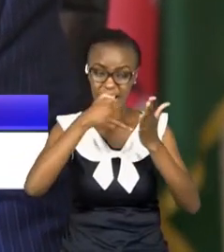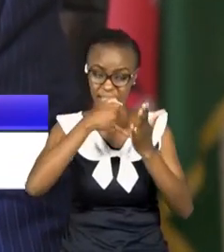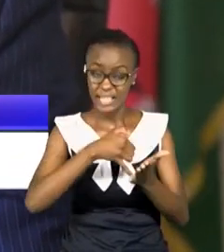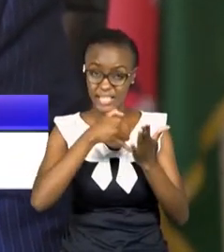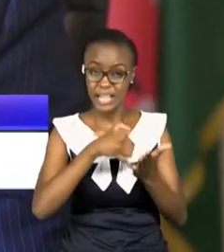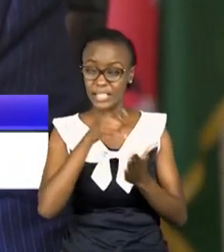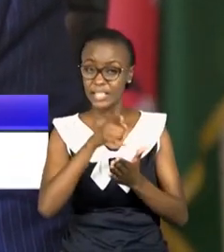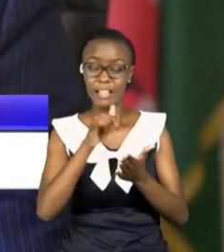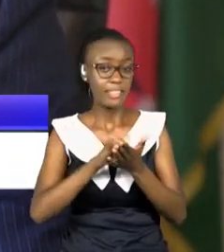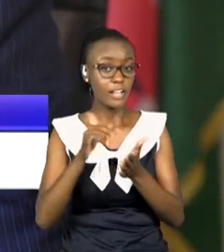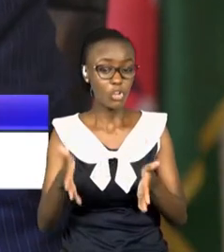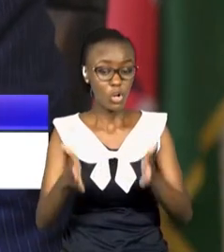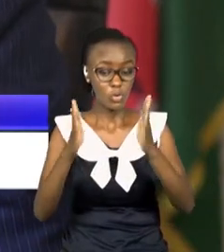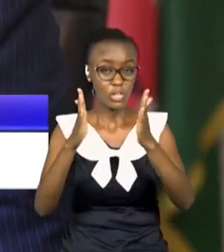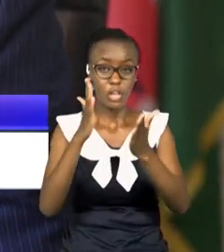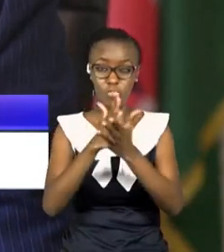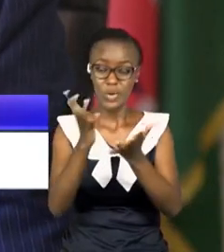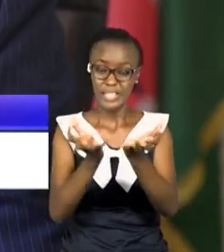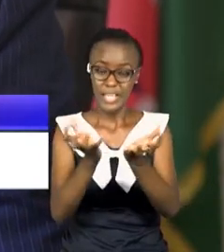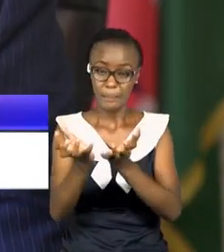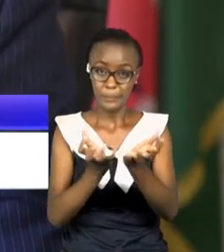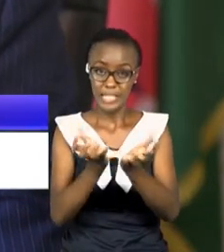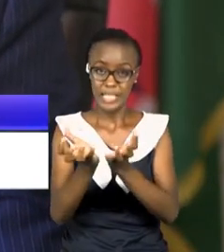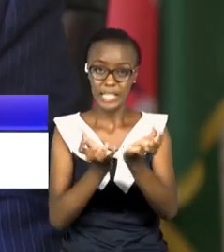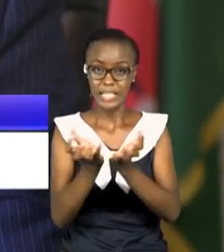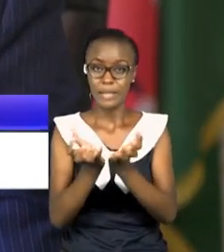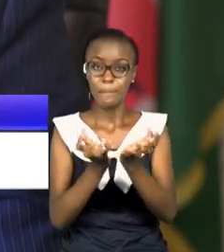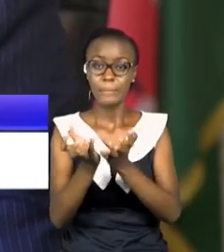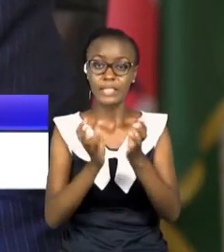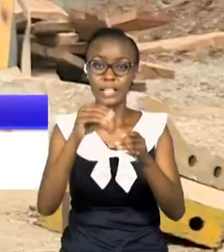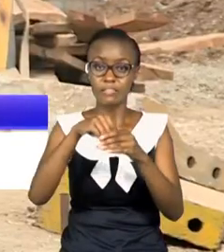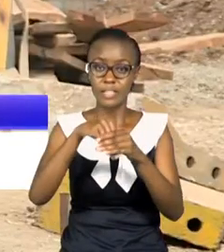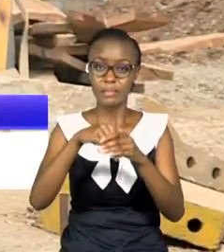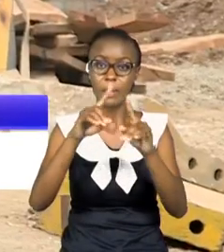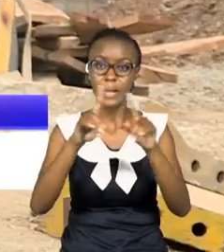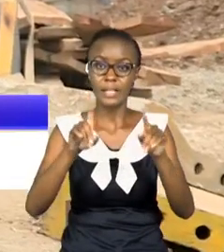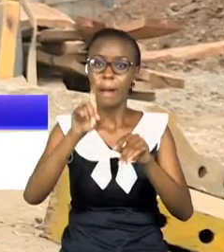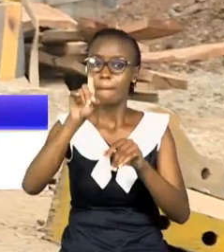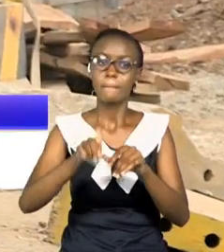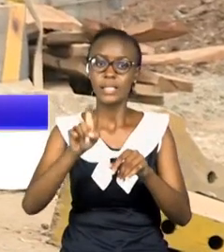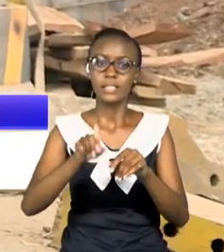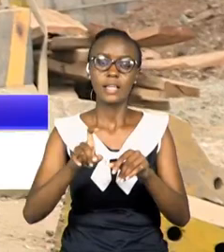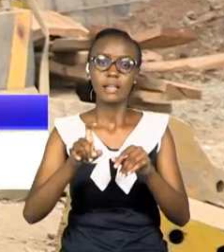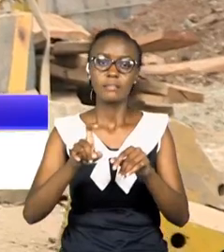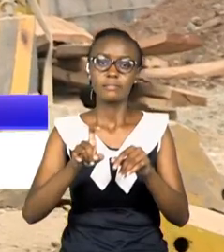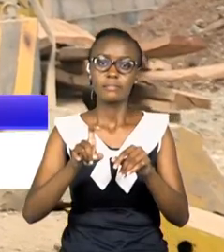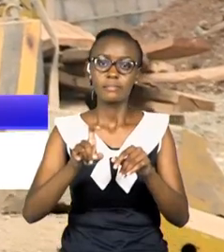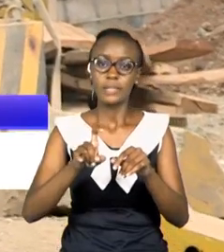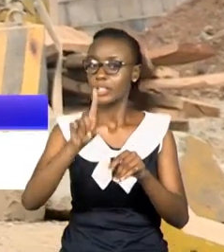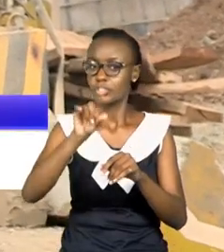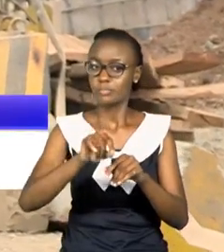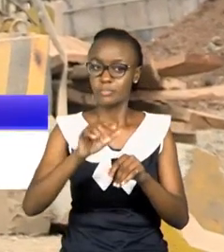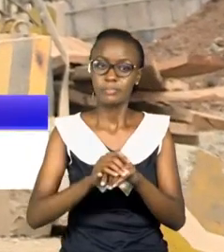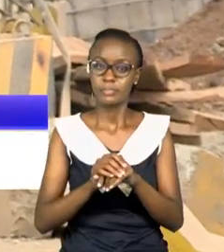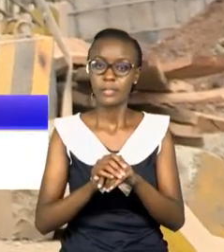road, although it's a commercial investment, to make sure it's affordable. In a country that is rapidly trying to reduce